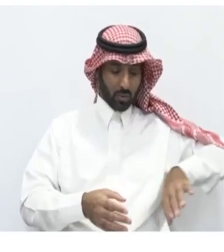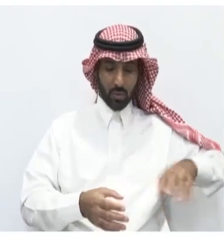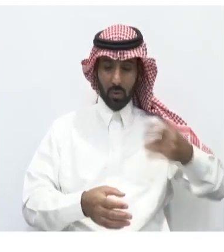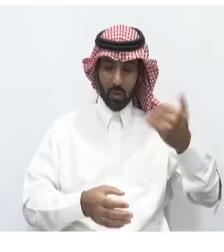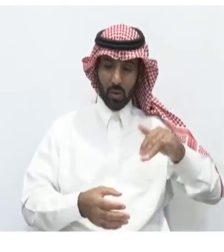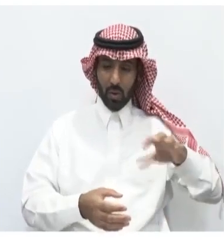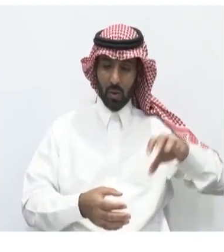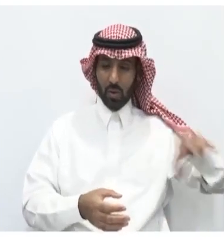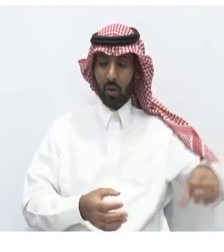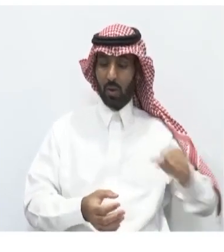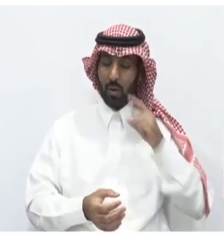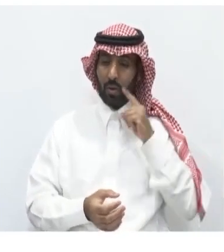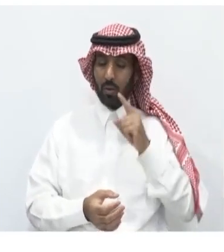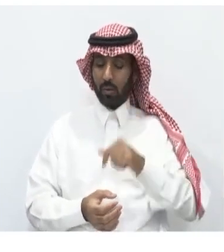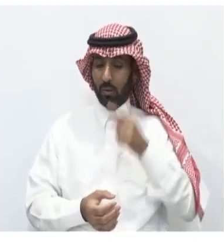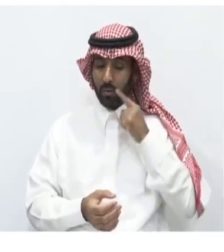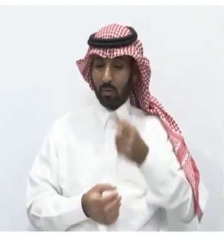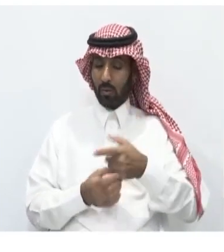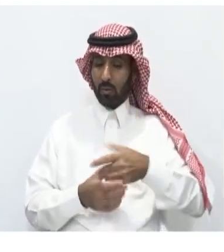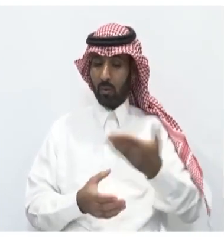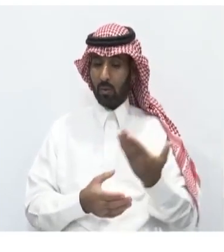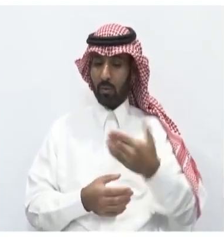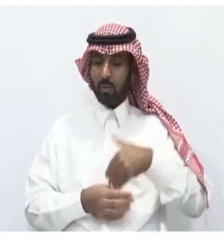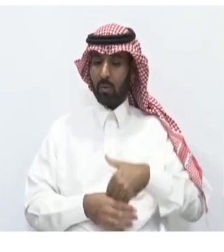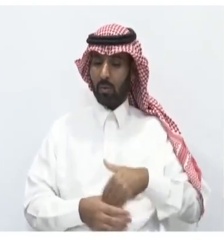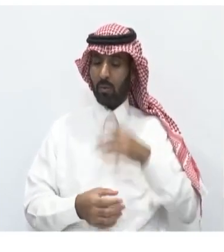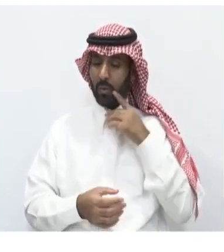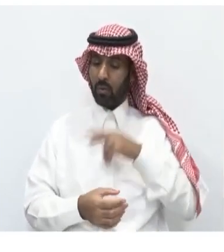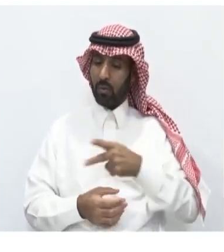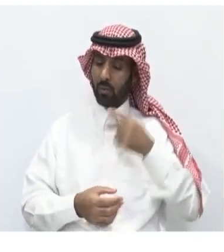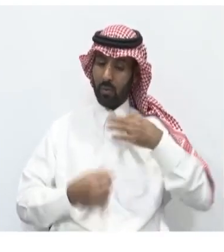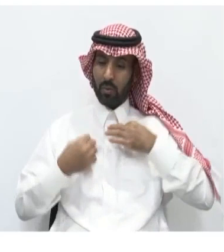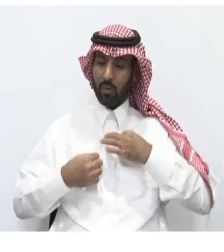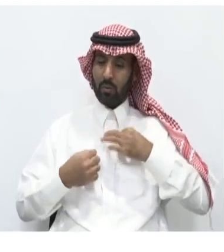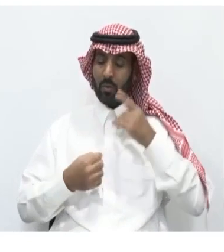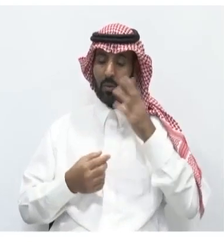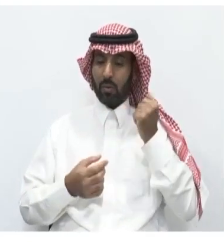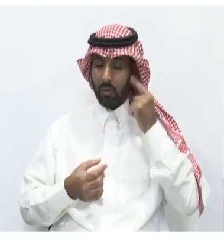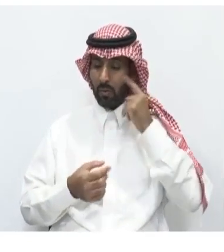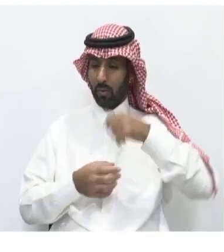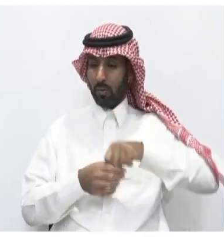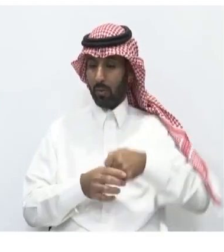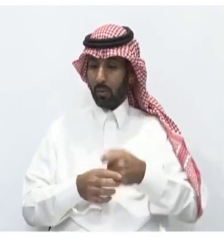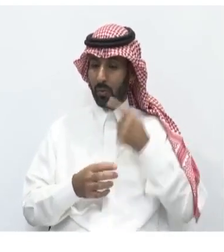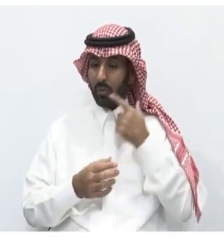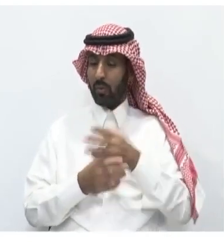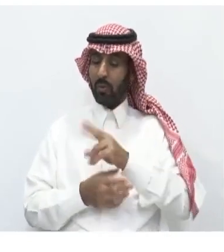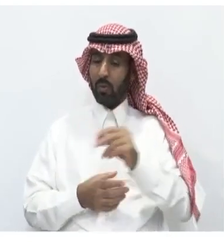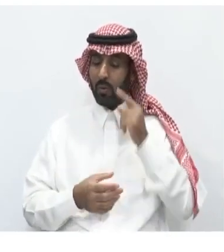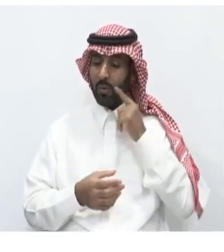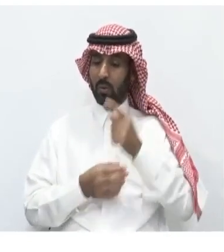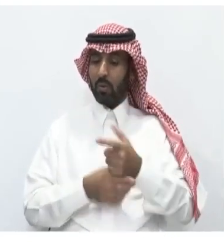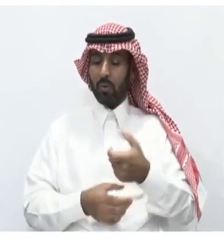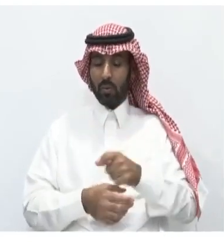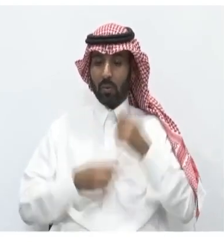to items you obviously must bring, like toiletries and a few changes of clothing, don't forget to pack essential items such as a light